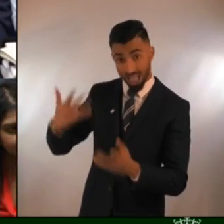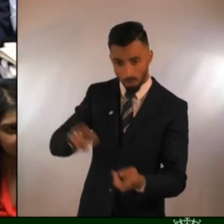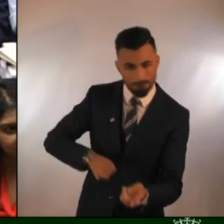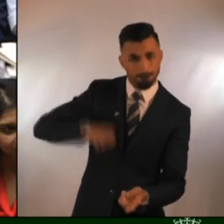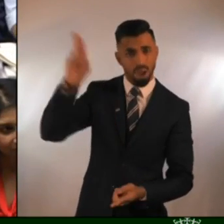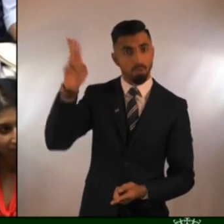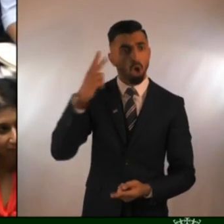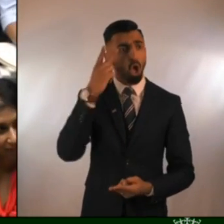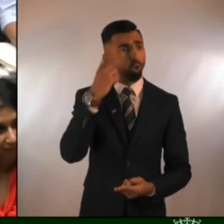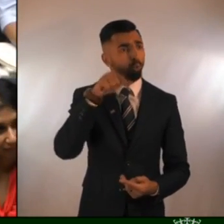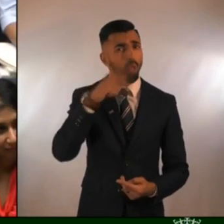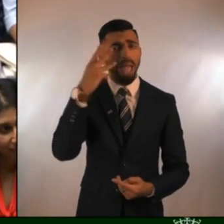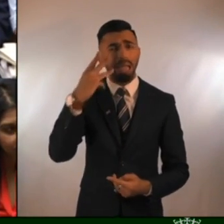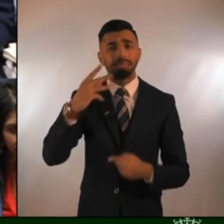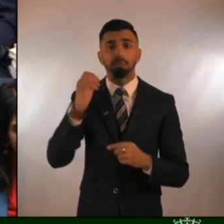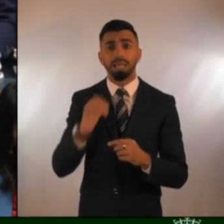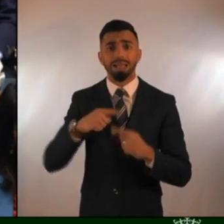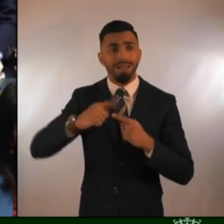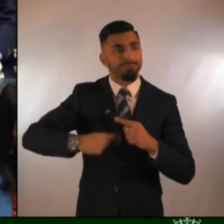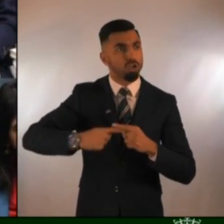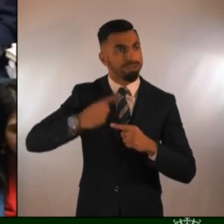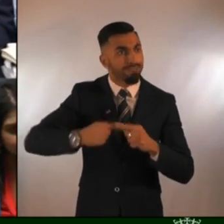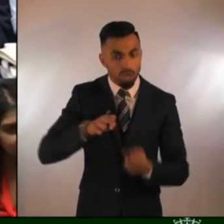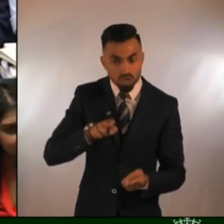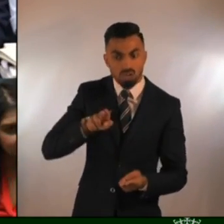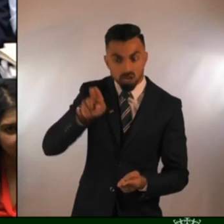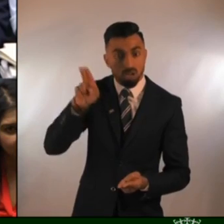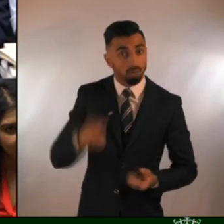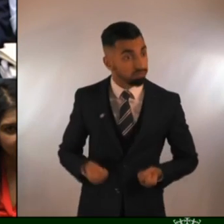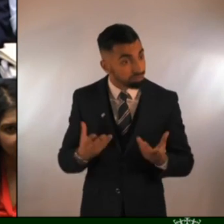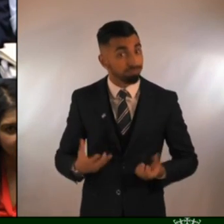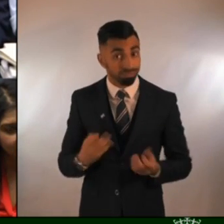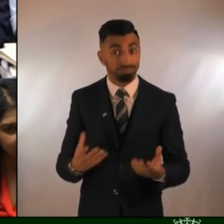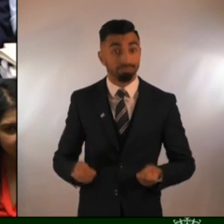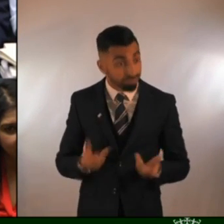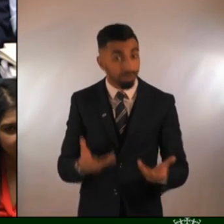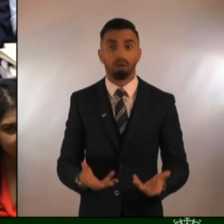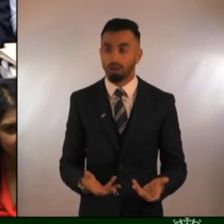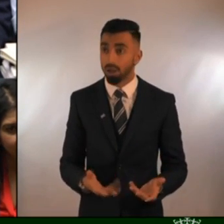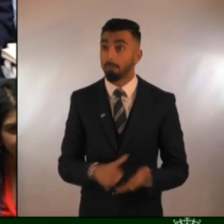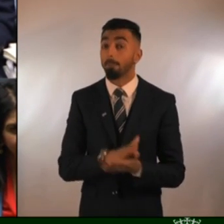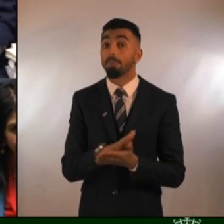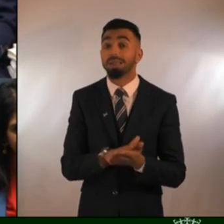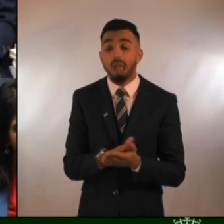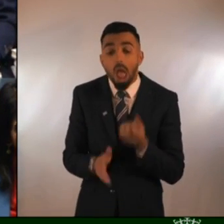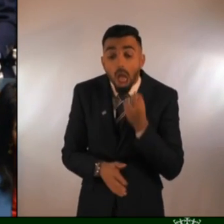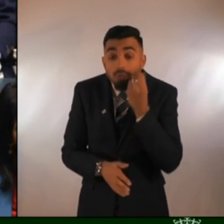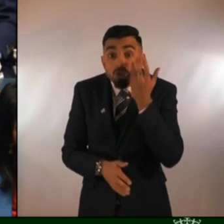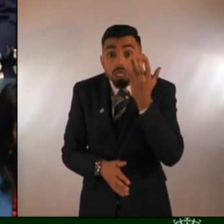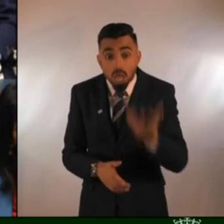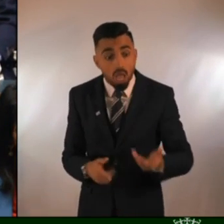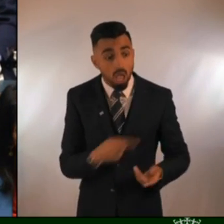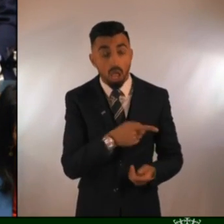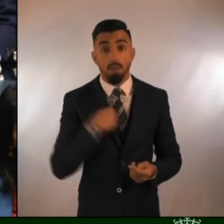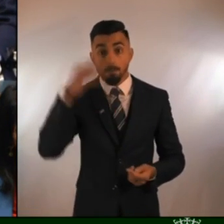2.8%, twice as fast as the economy. That means that by the end of this Parliament, day-to-day spending on public services will